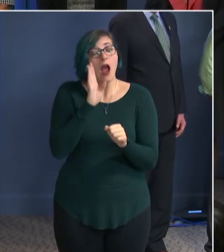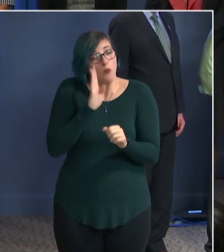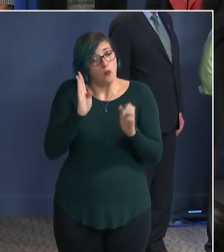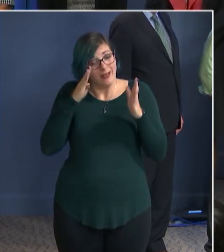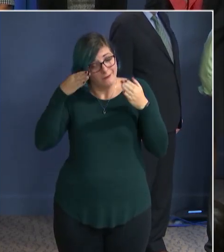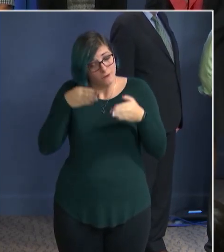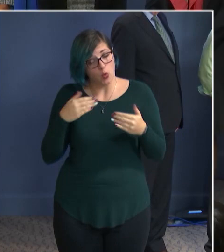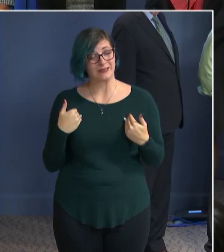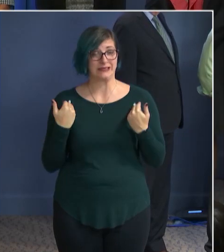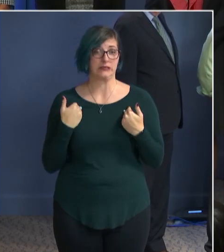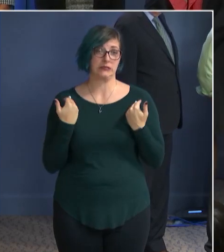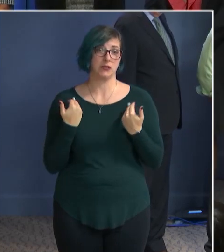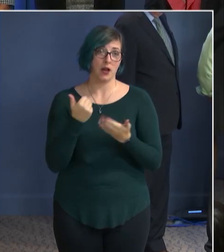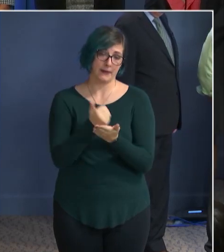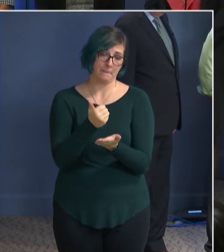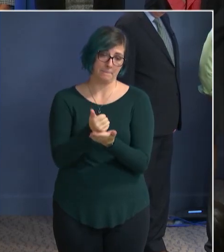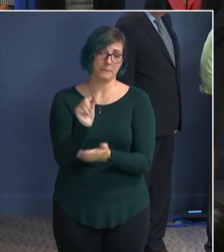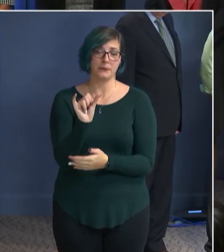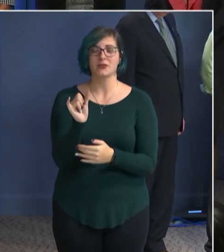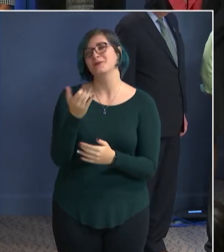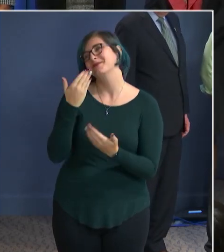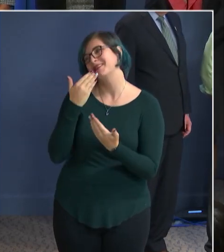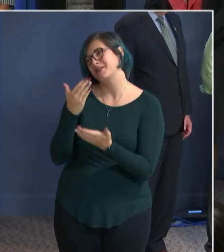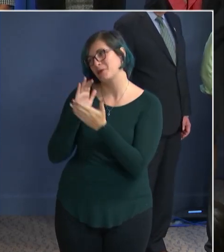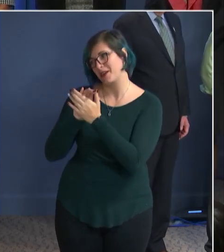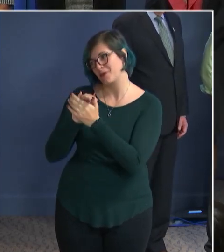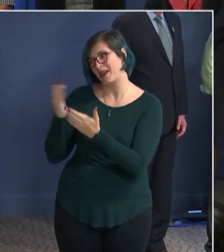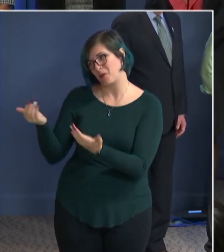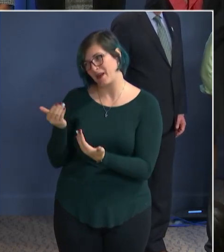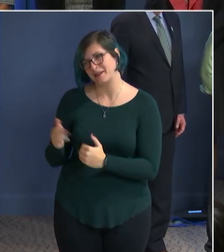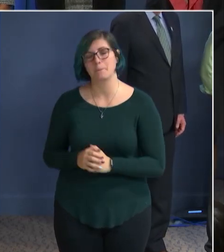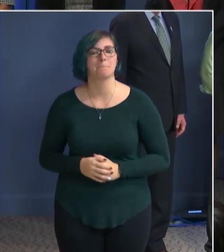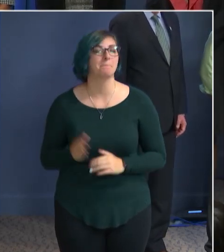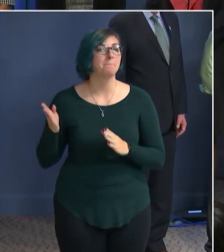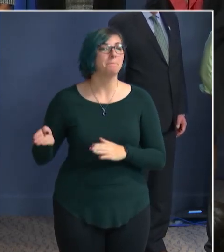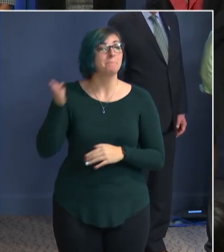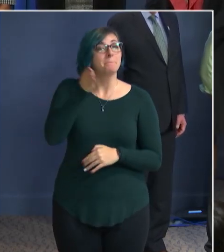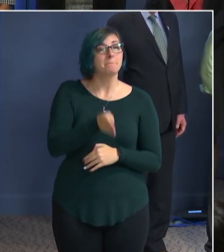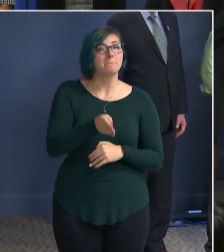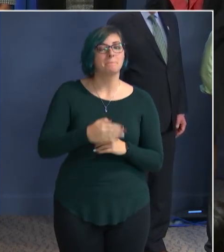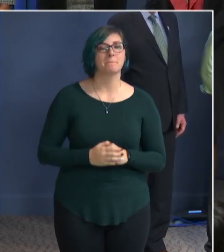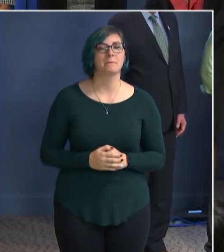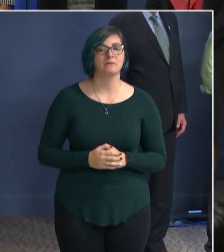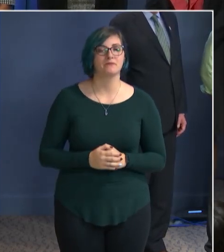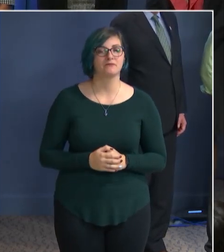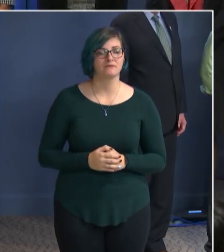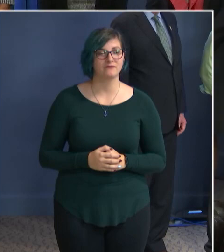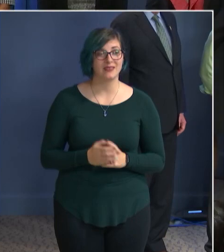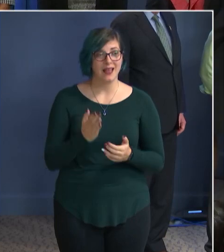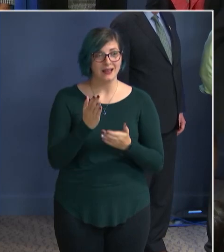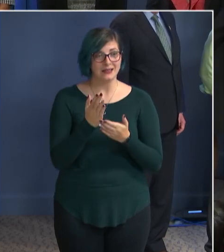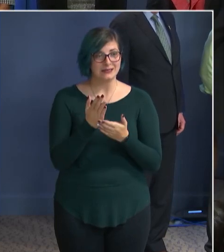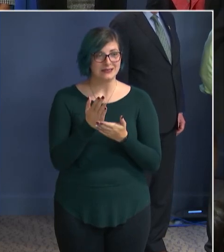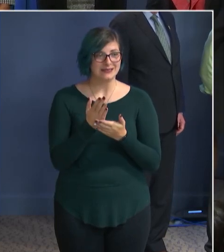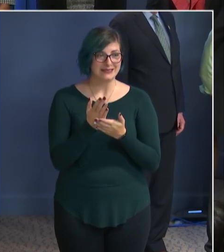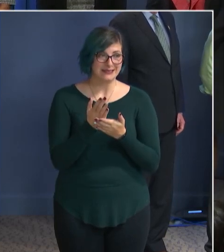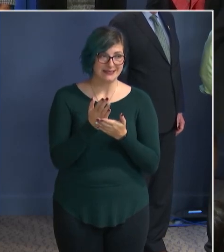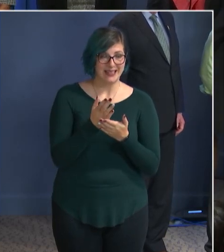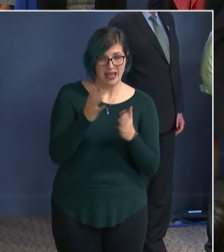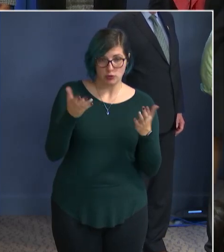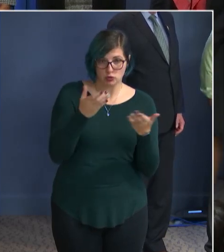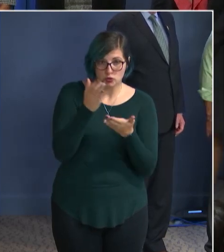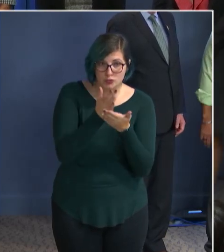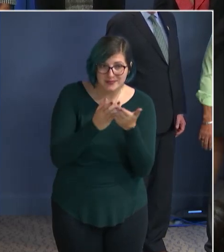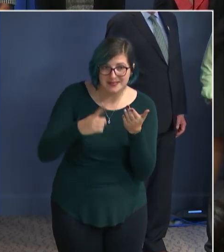welcome, Lindsay, and congratulations on your appointment. I next want to introduce to some, not the members of the press,